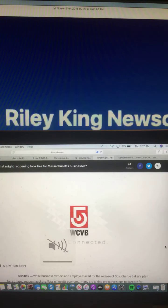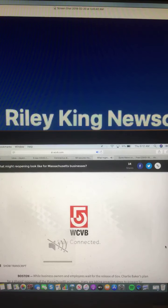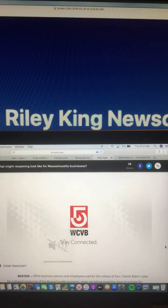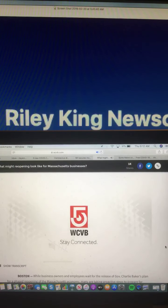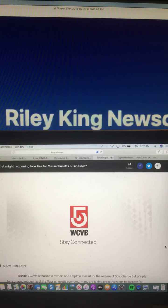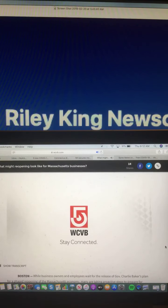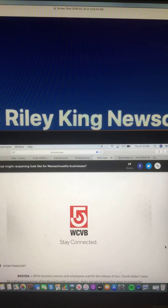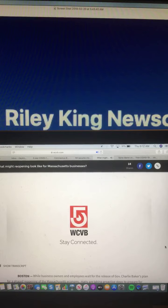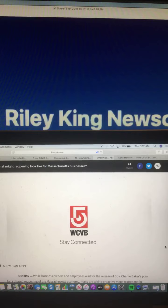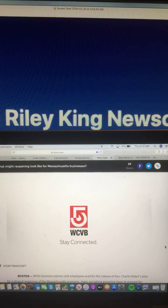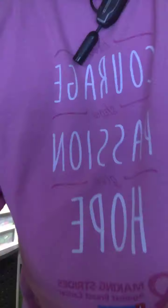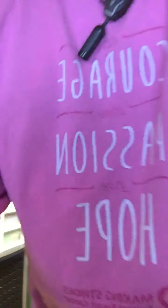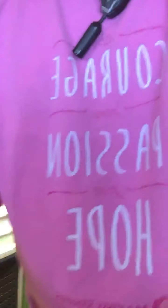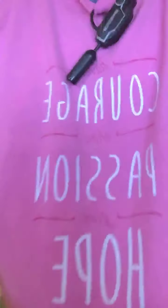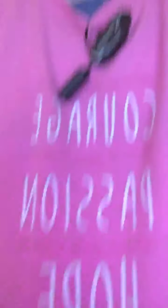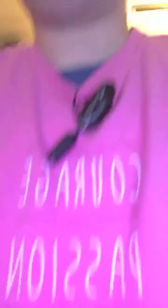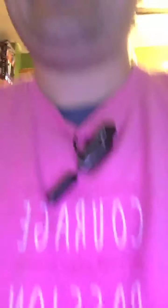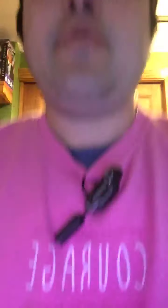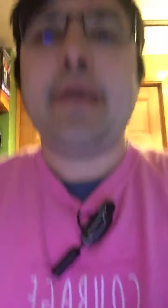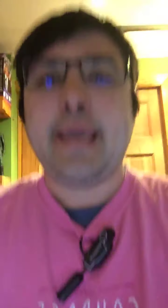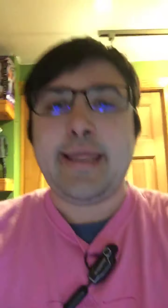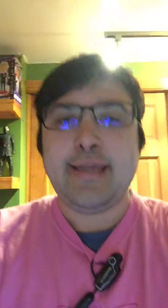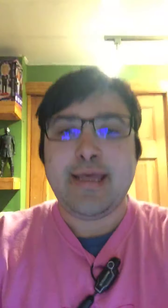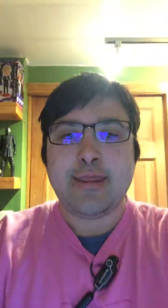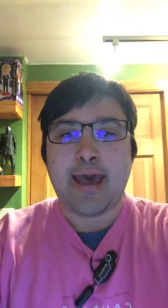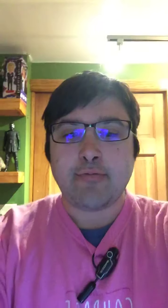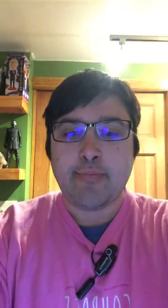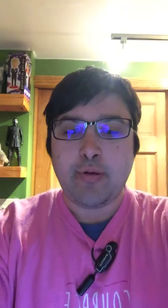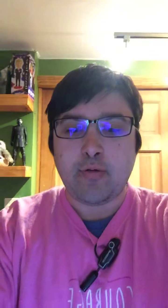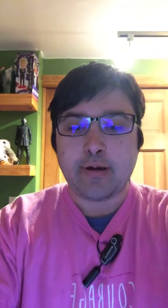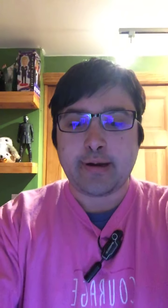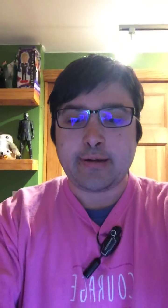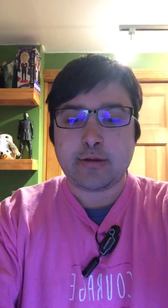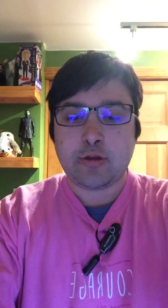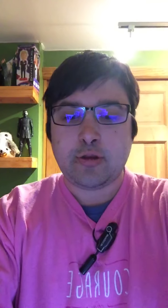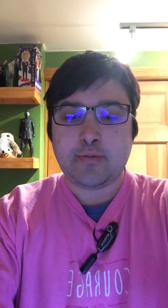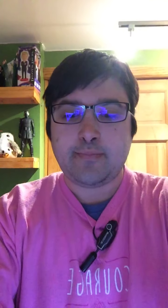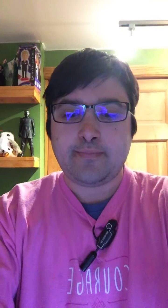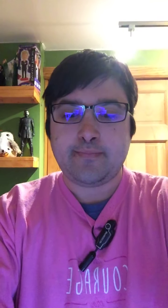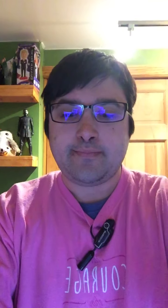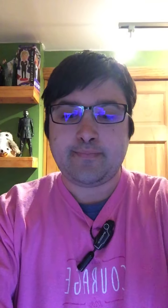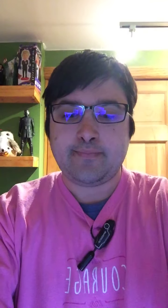Okay, and there you go on that video and that report.